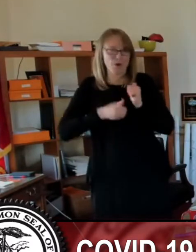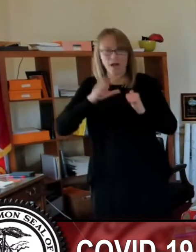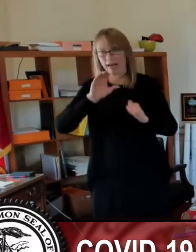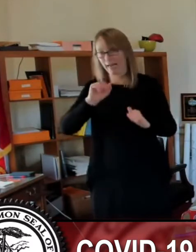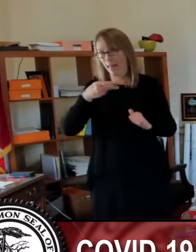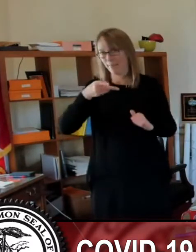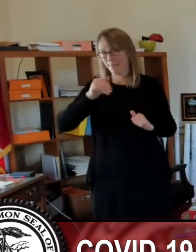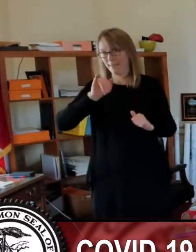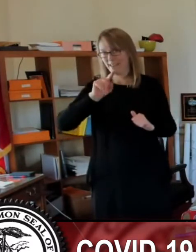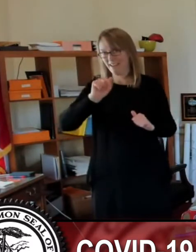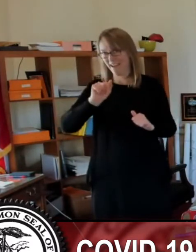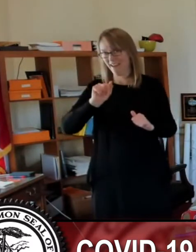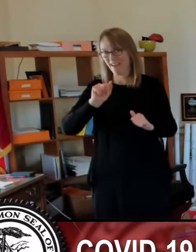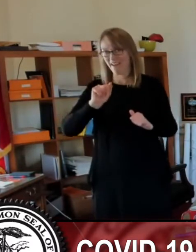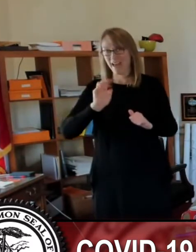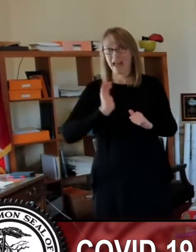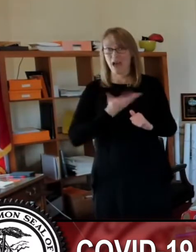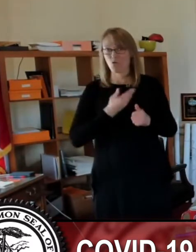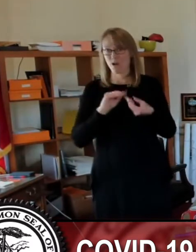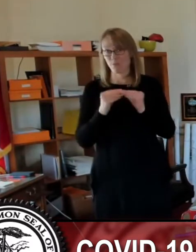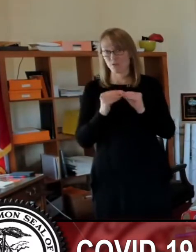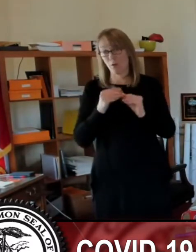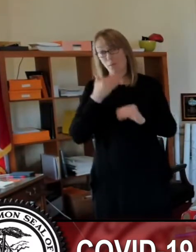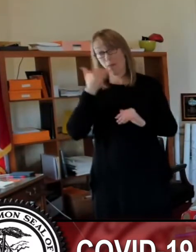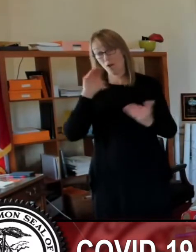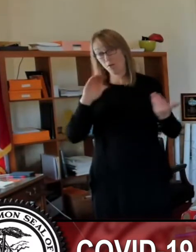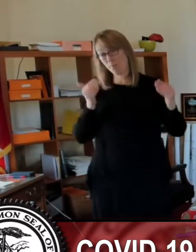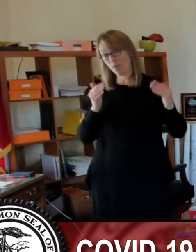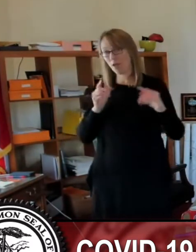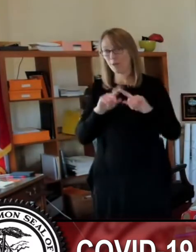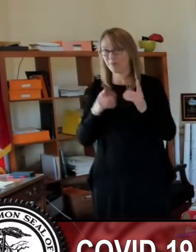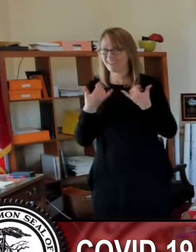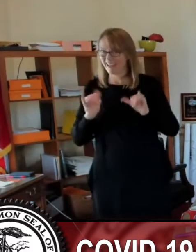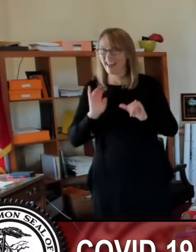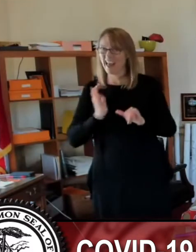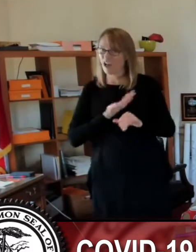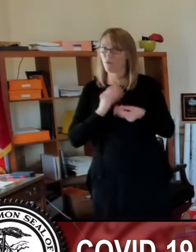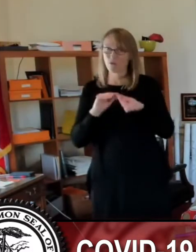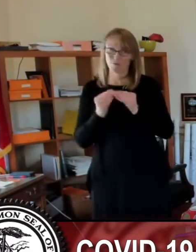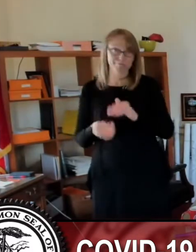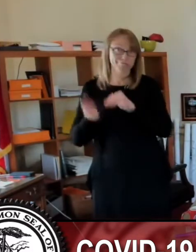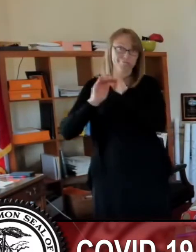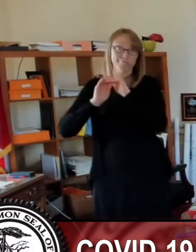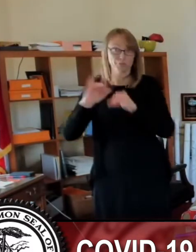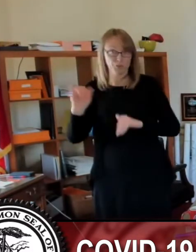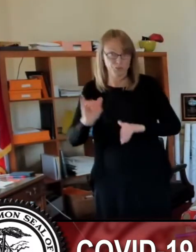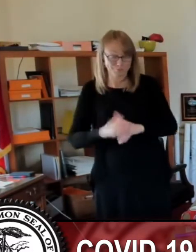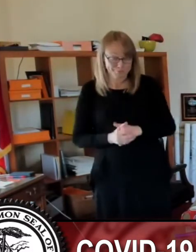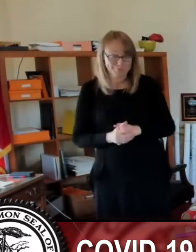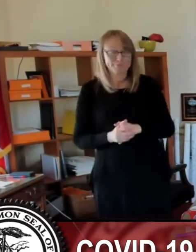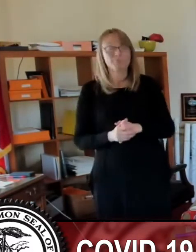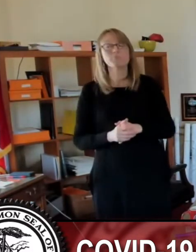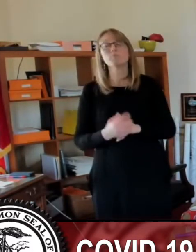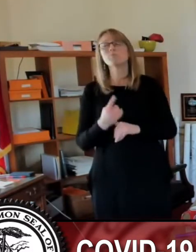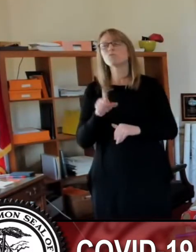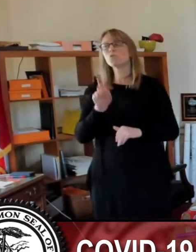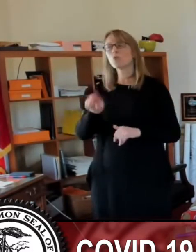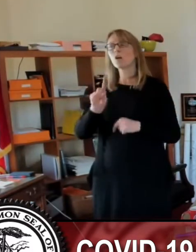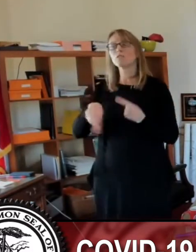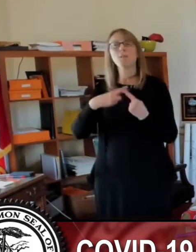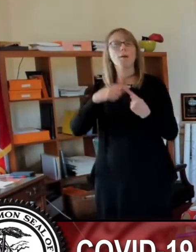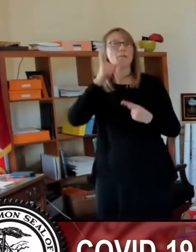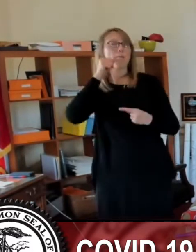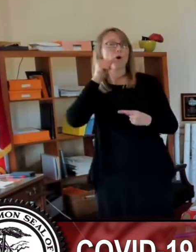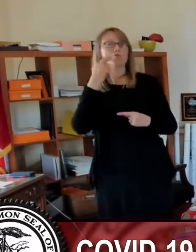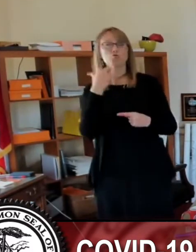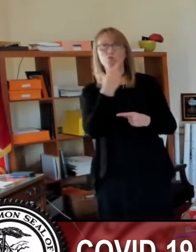our numbers are still going way up as well, so have to take precautions. Bars and restaurants, Mayor, do you foresee any